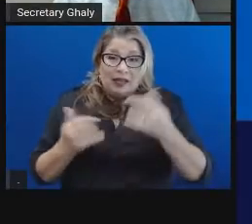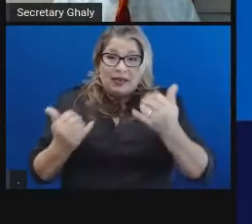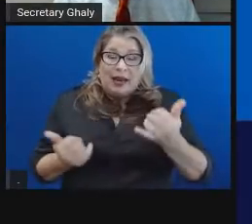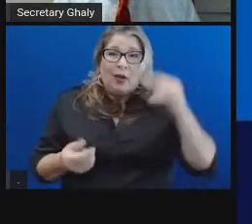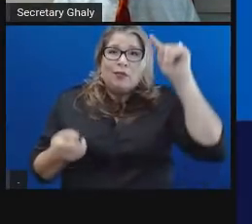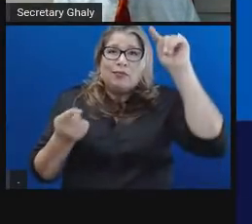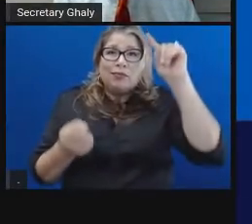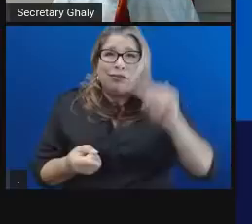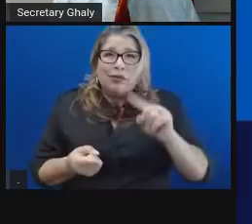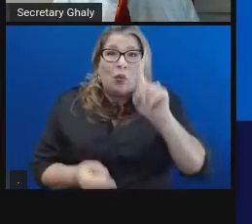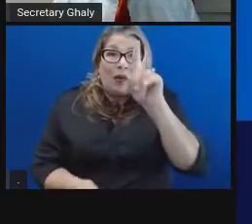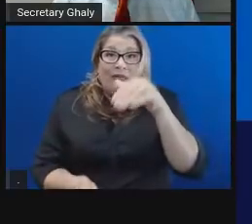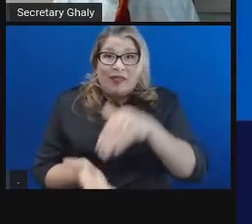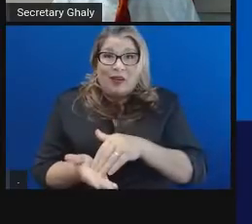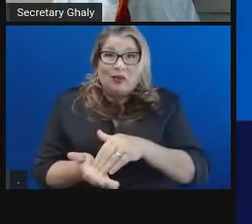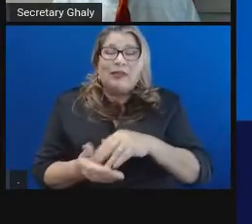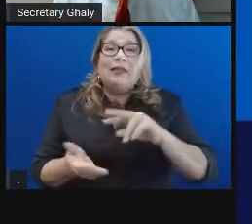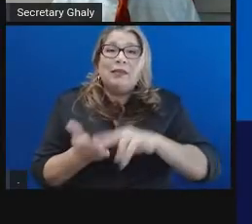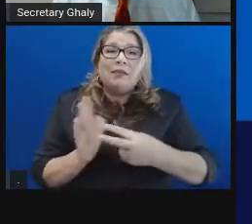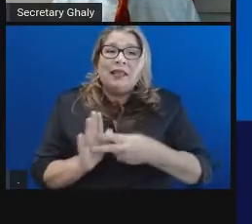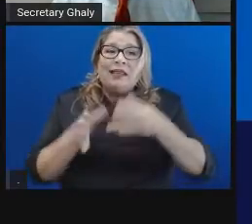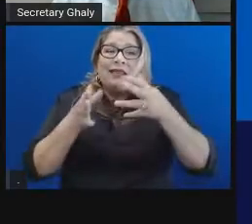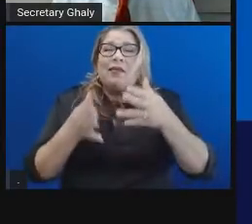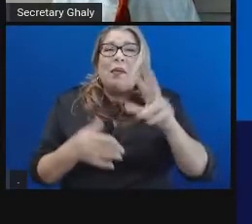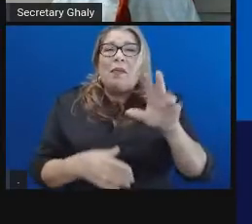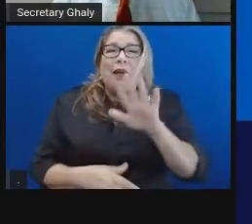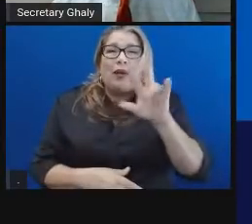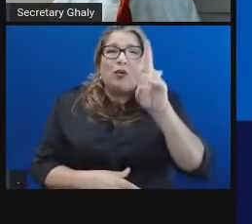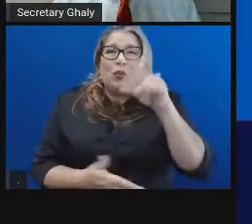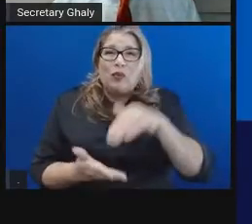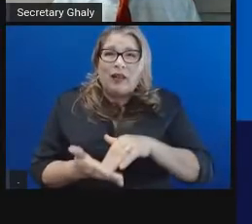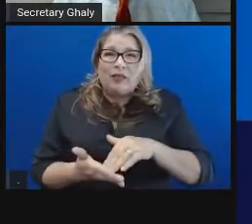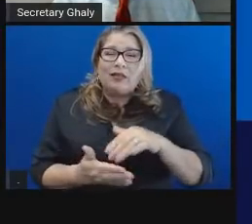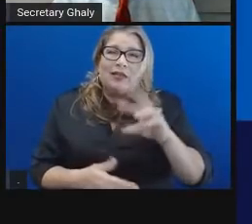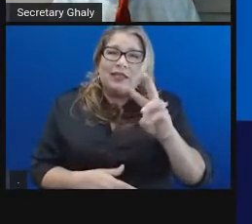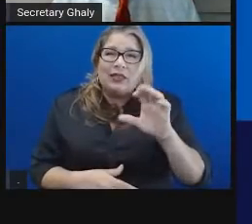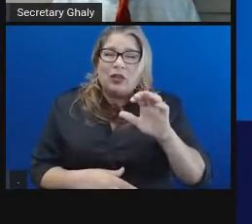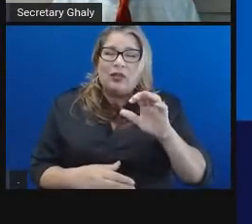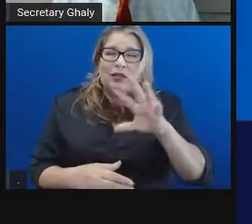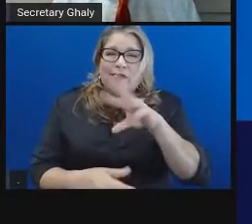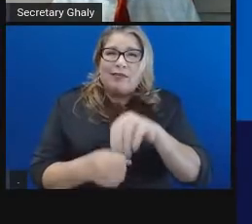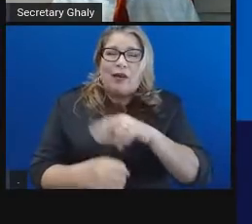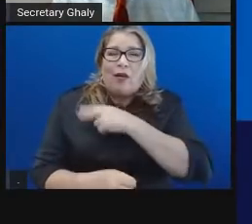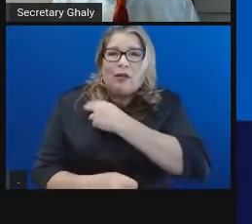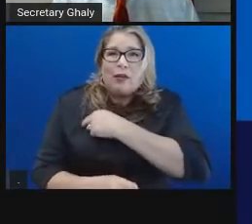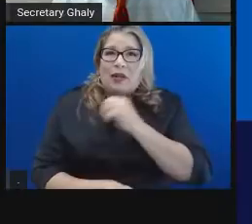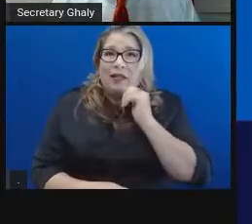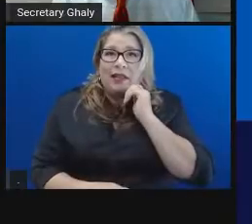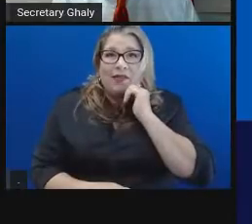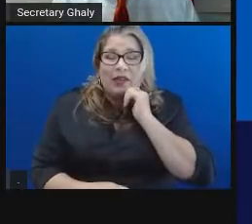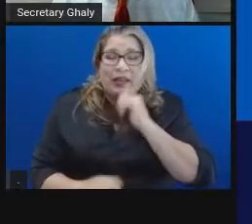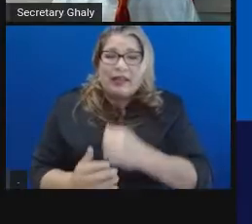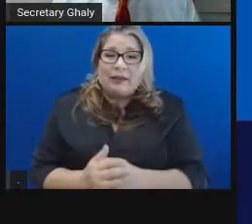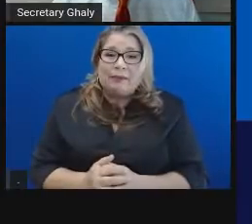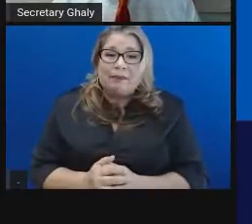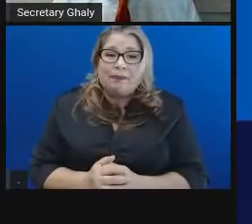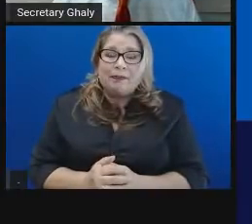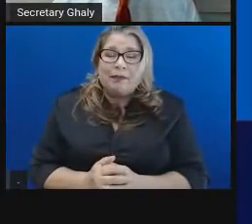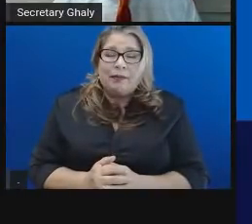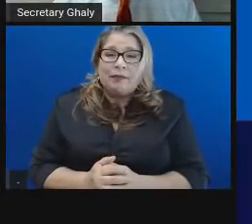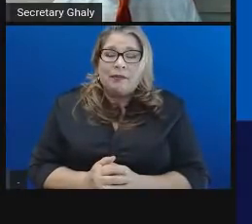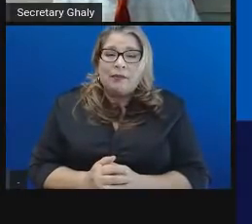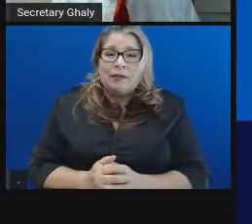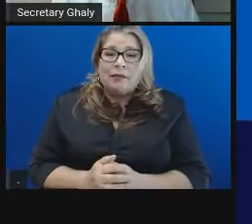that continue. Although I will say, post the holidays, we saw this towards the end of the